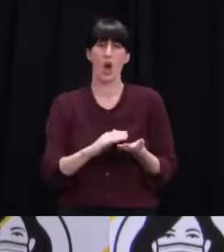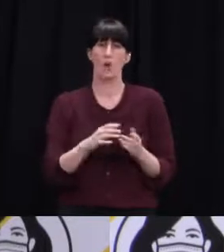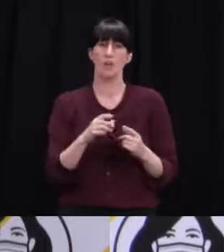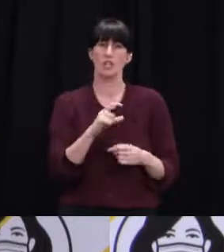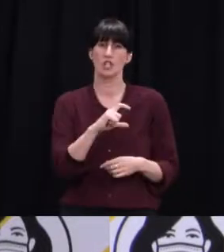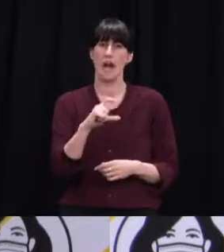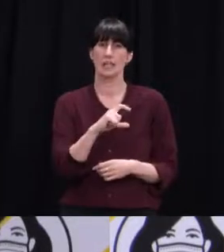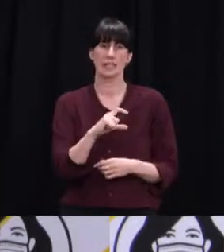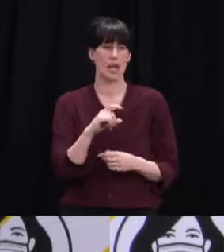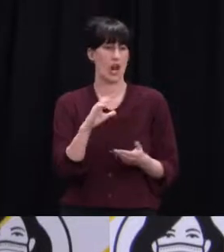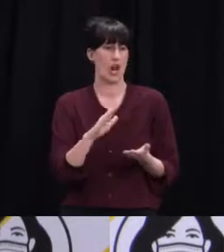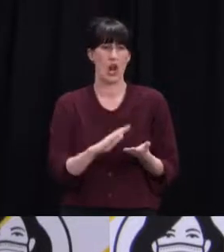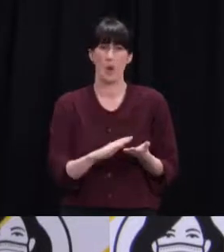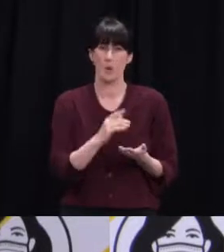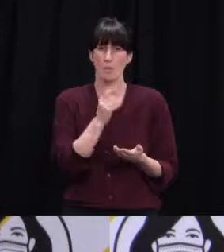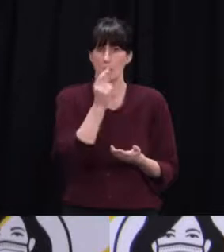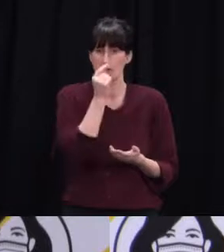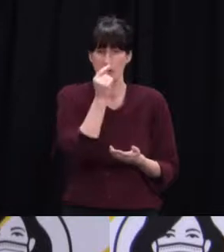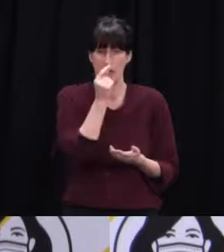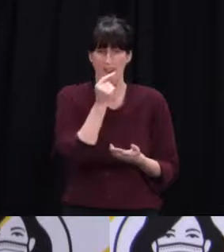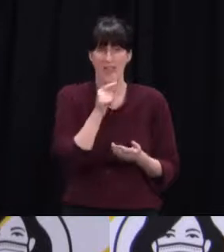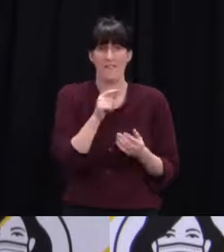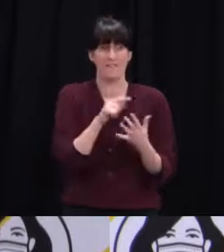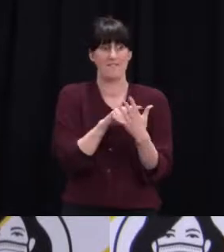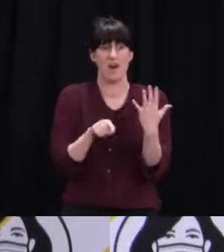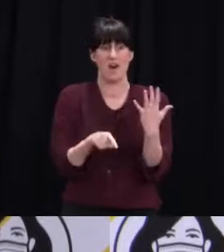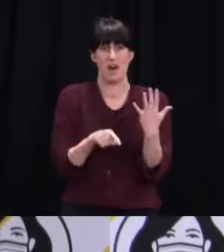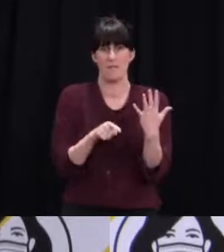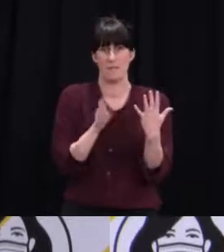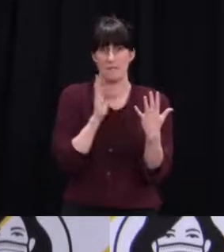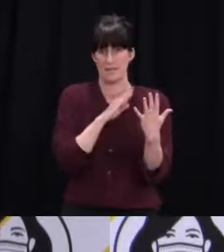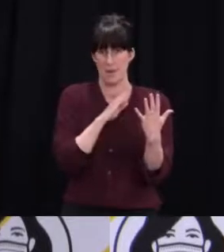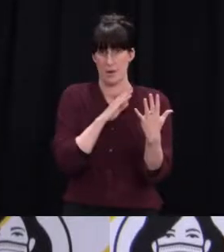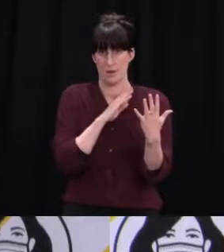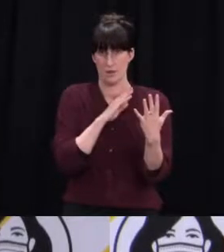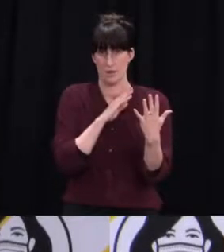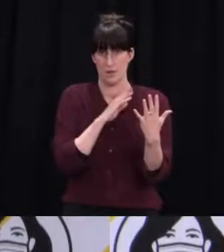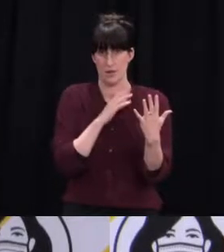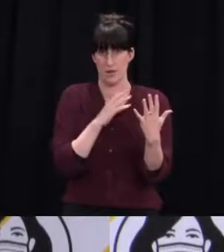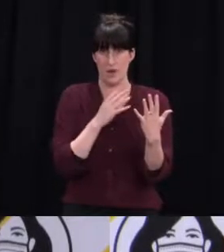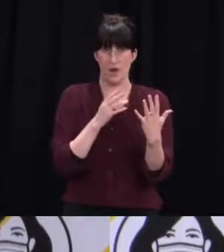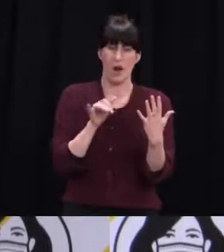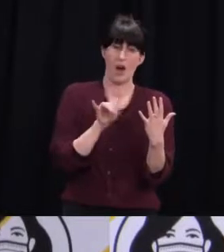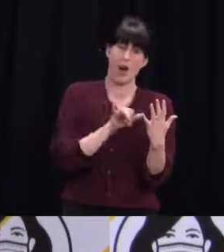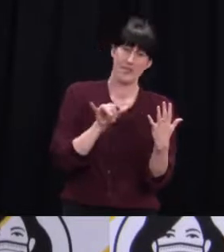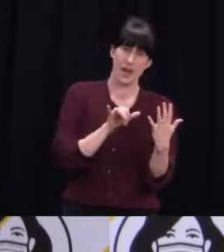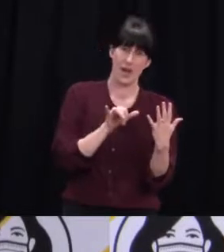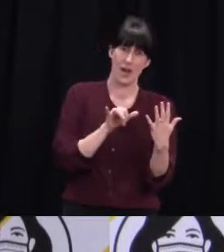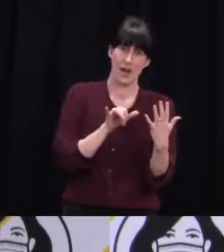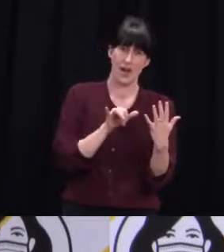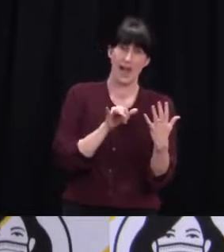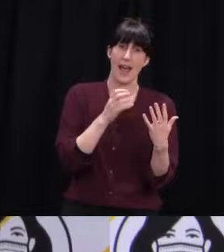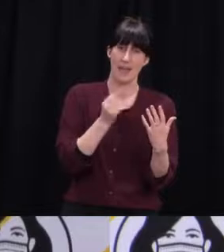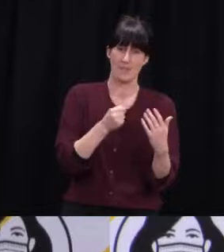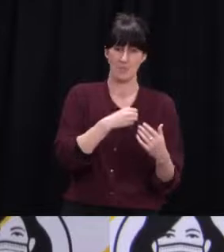of views. Some felt because there was actually quite a low possibility that 5 of